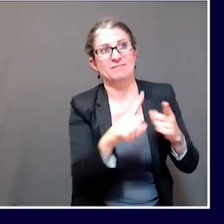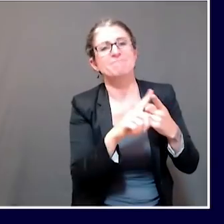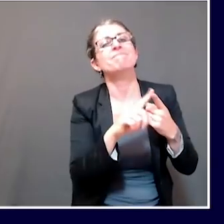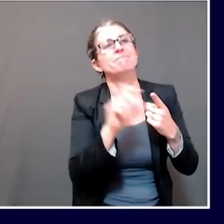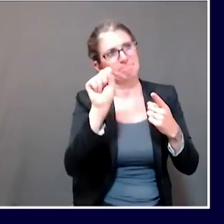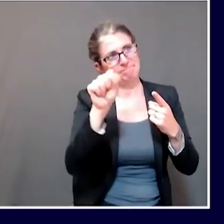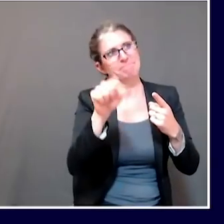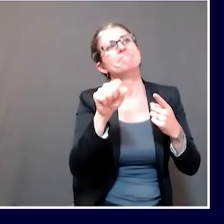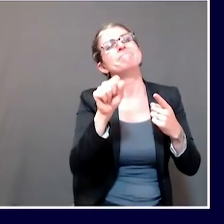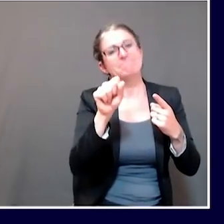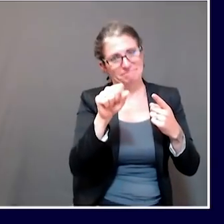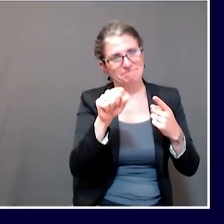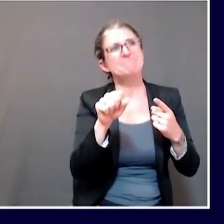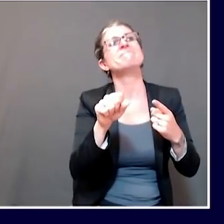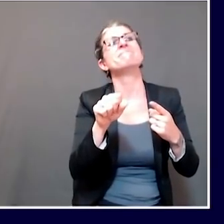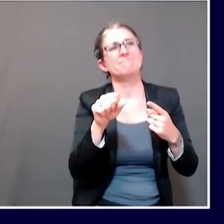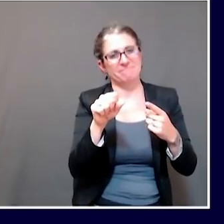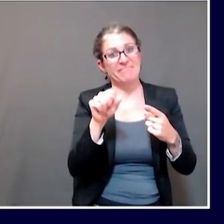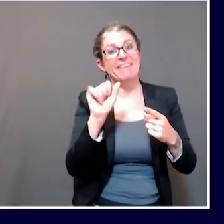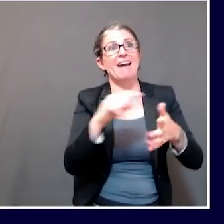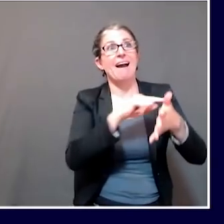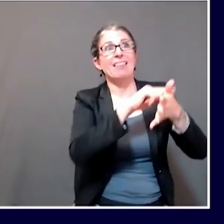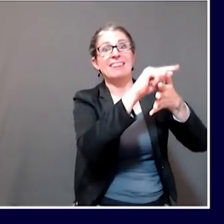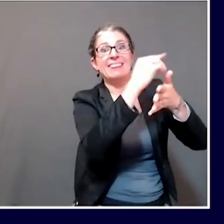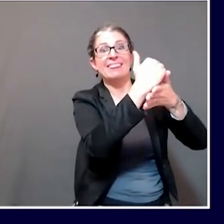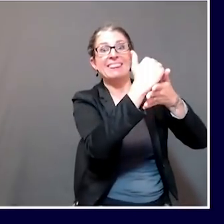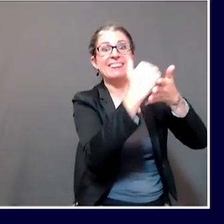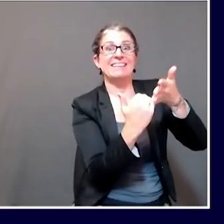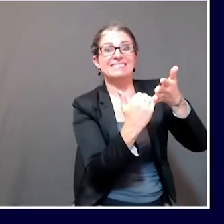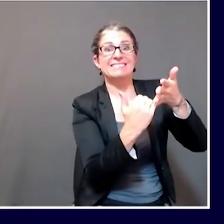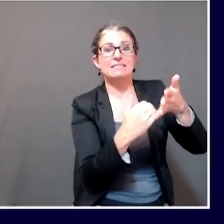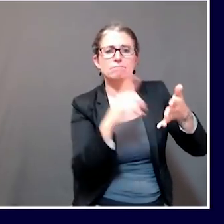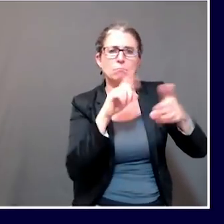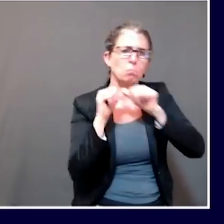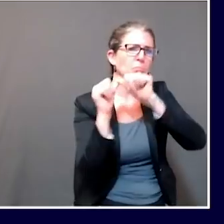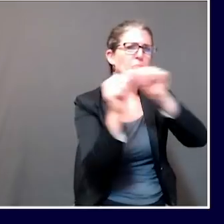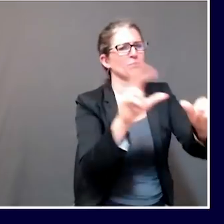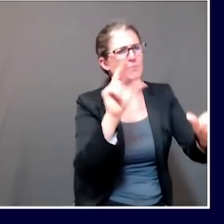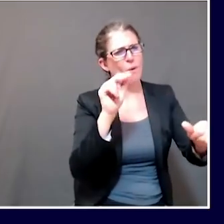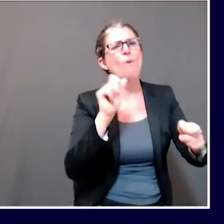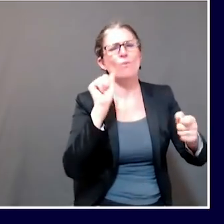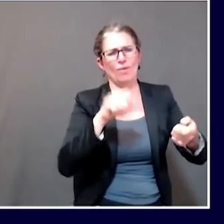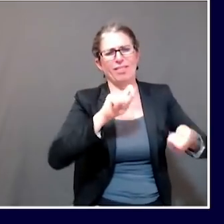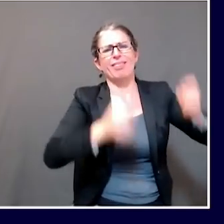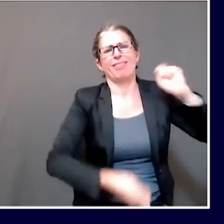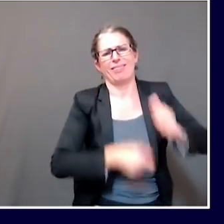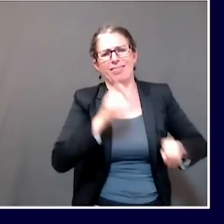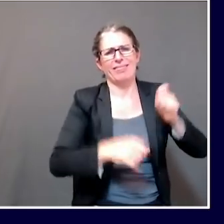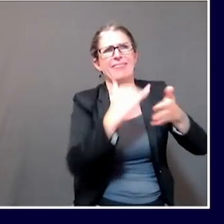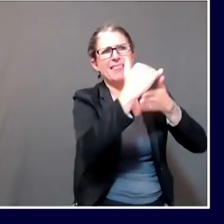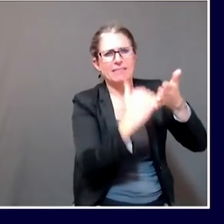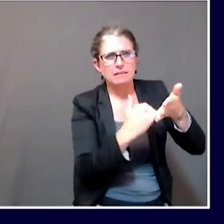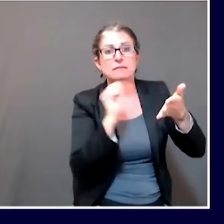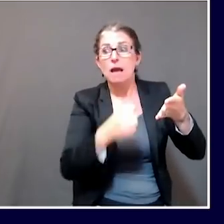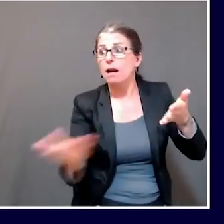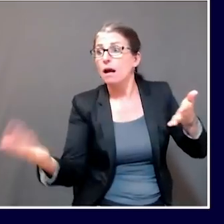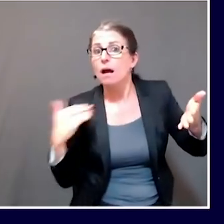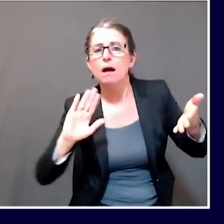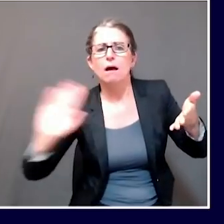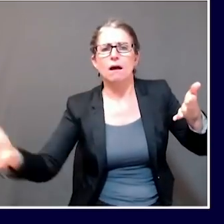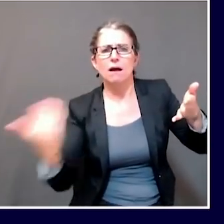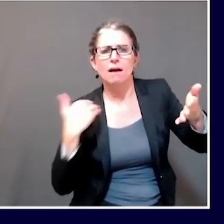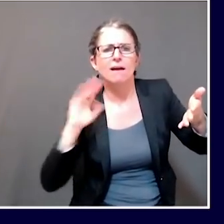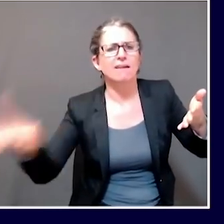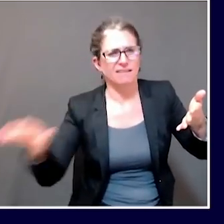test is not a one-way ratchet. It can be ratcheted backwards. We are continuing to look at all the data for